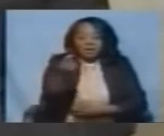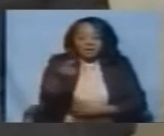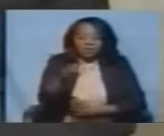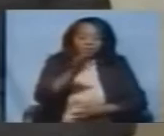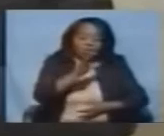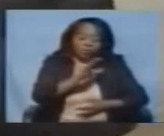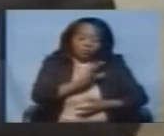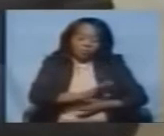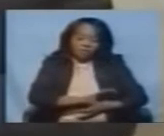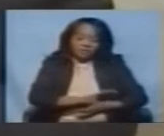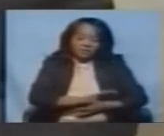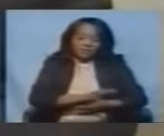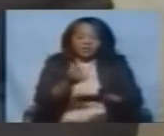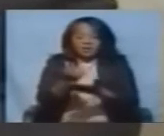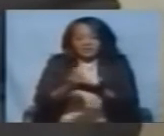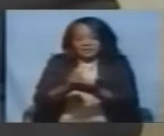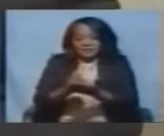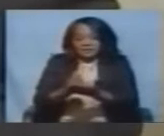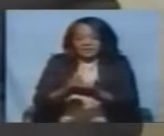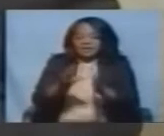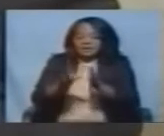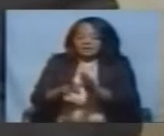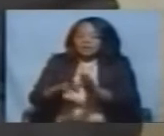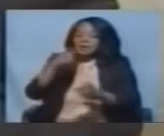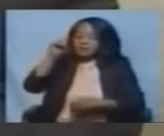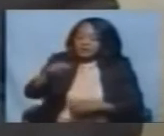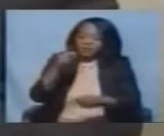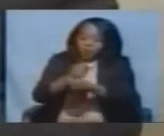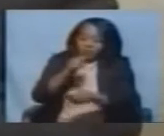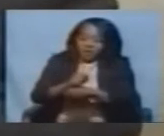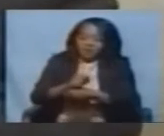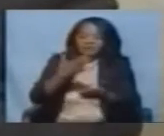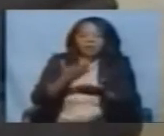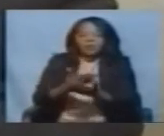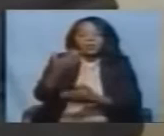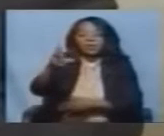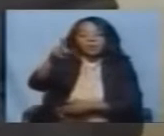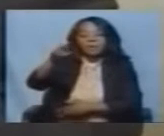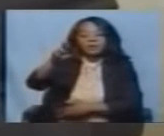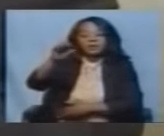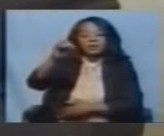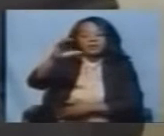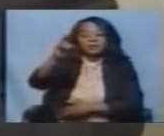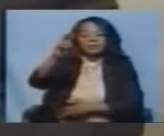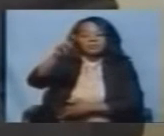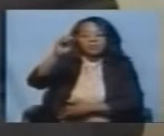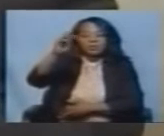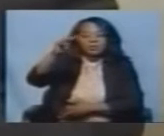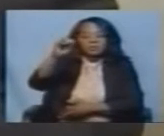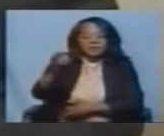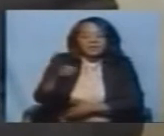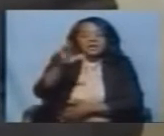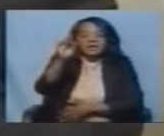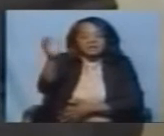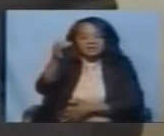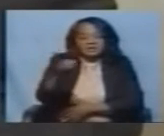profits in that environment, you have to deal with procurement because it's contributing 70% of the cost of production,